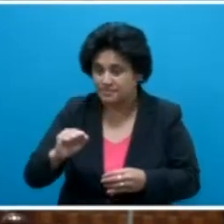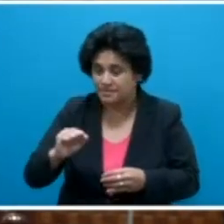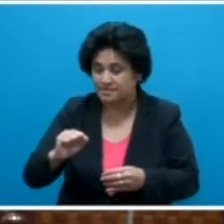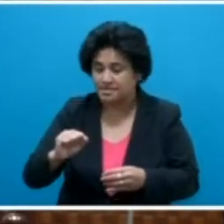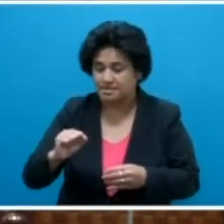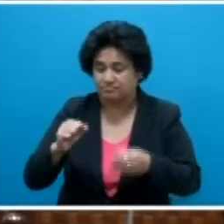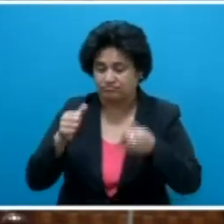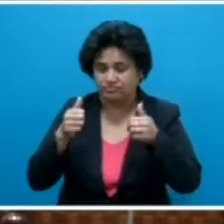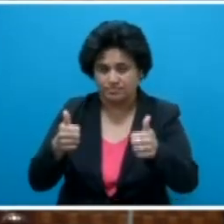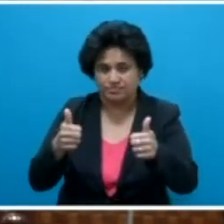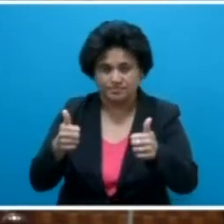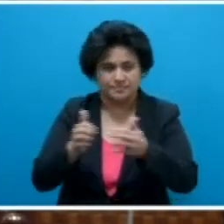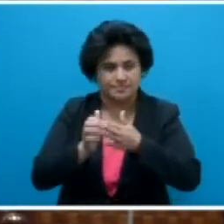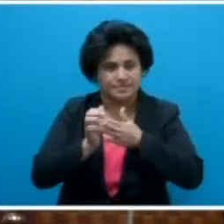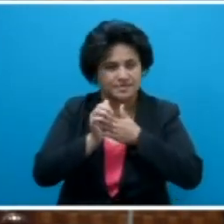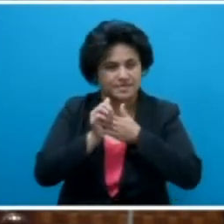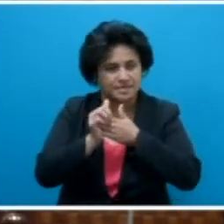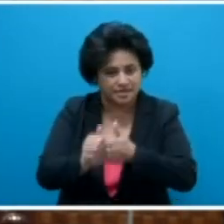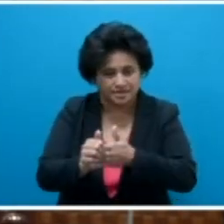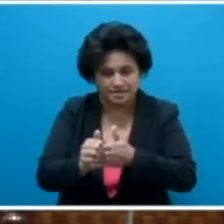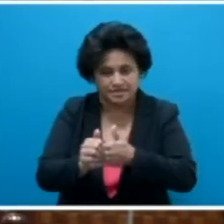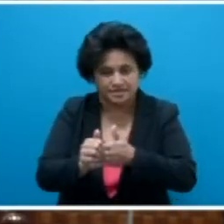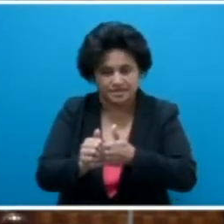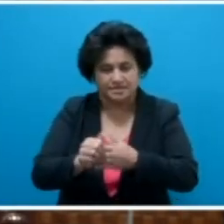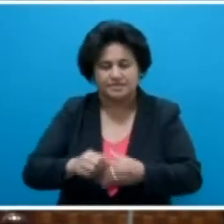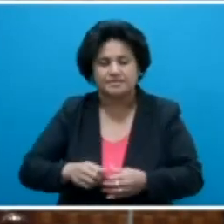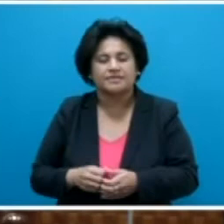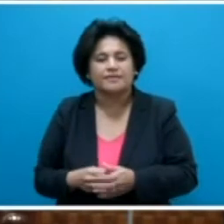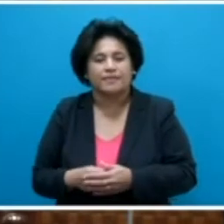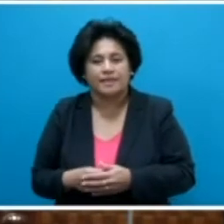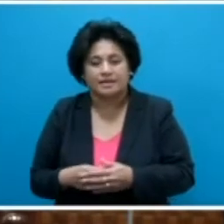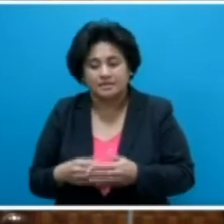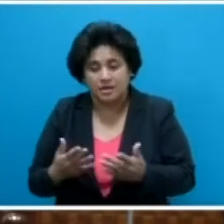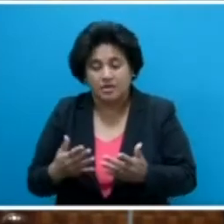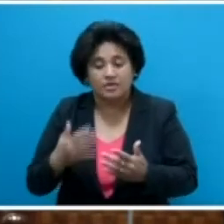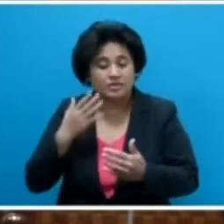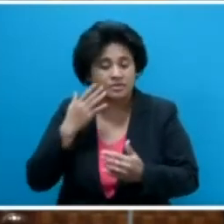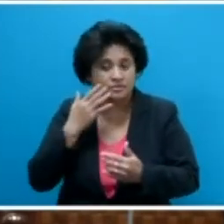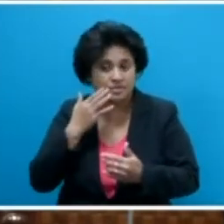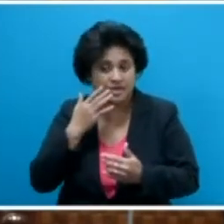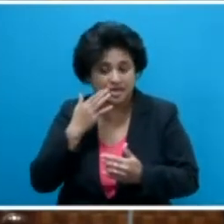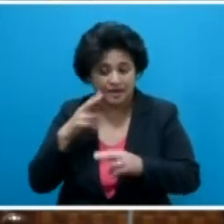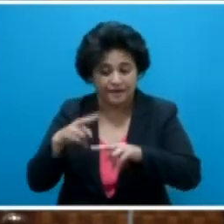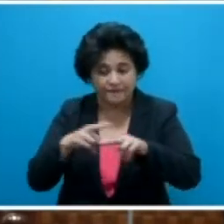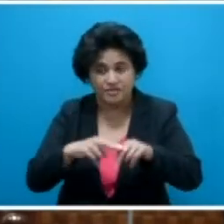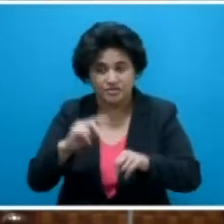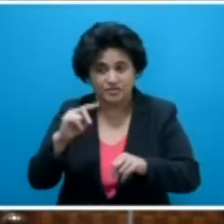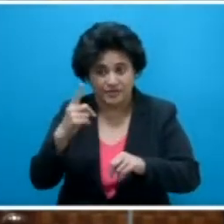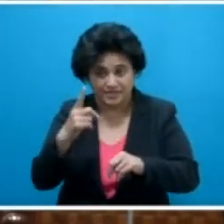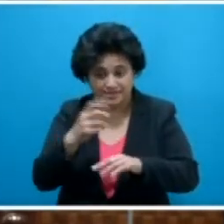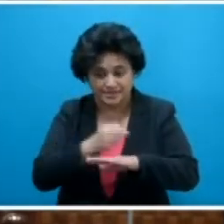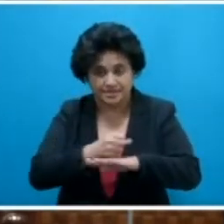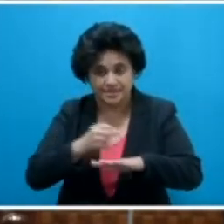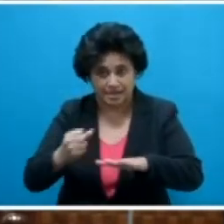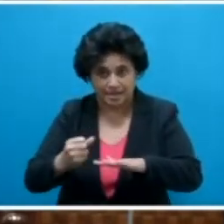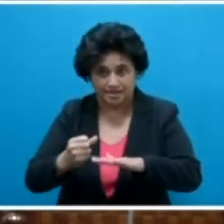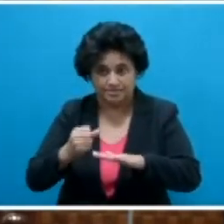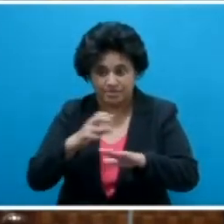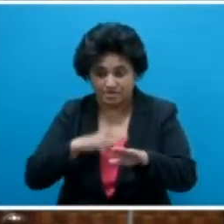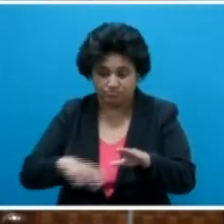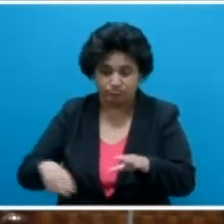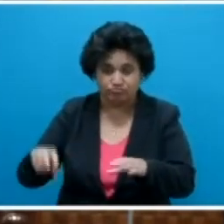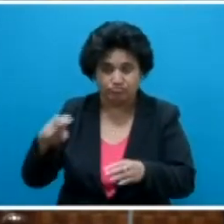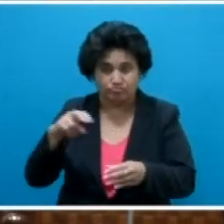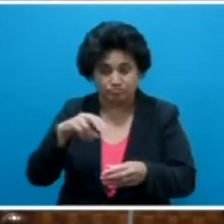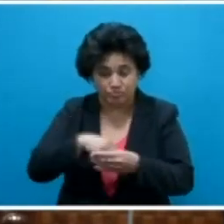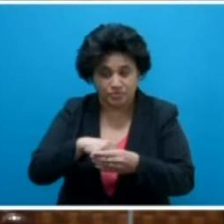leadership. The fact is, since the Fiji First government was voted into power, it has opened so